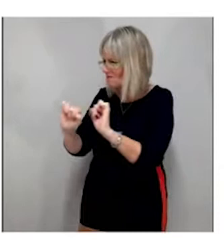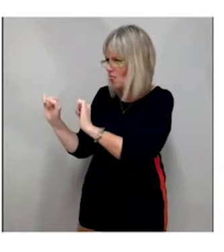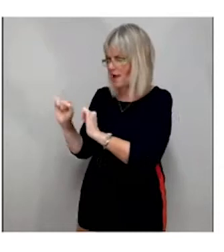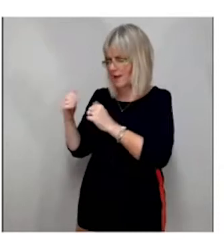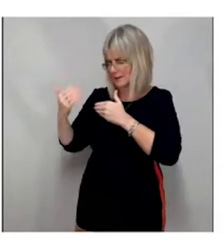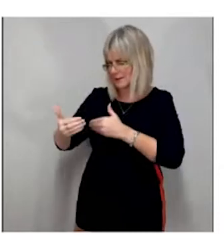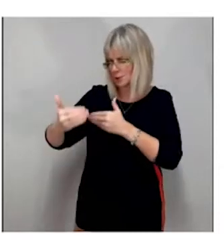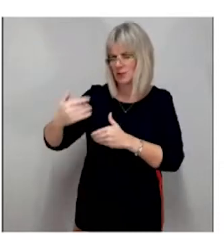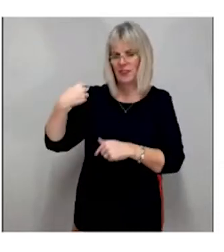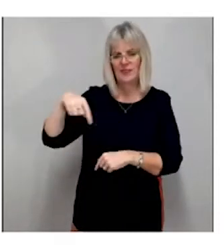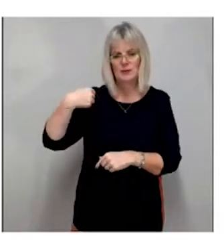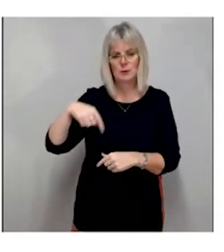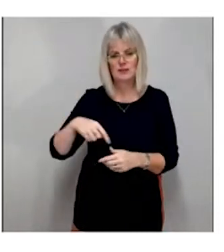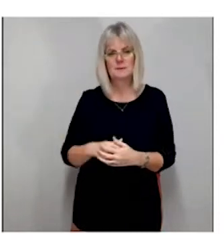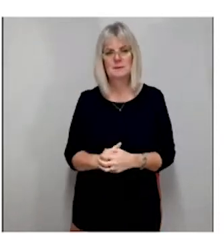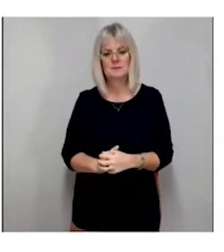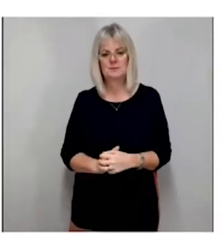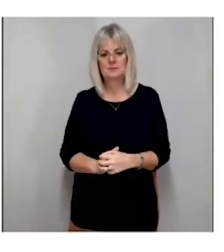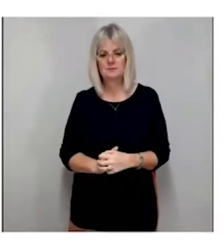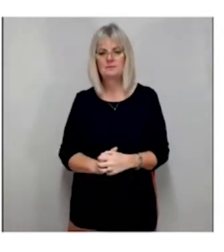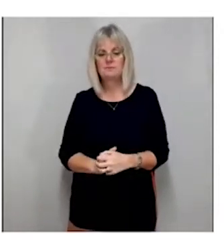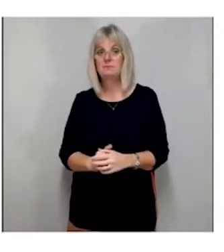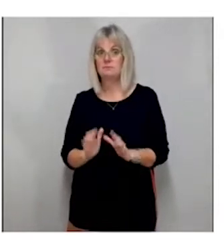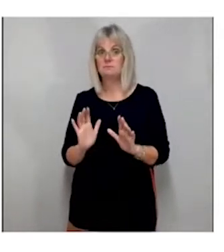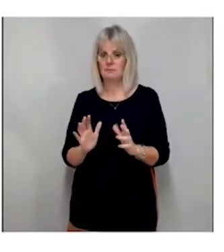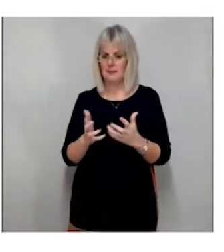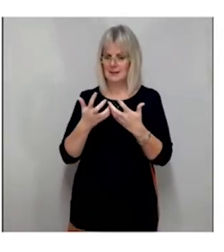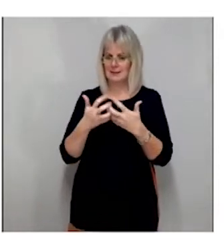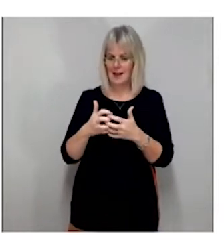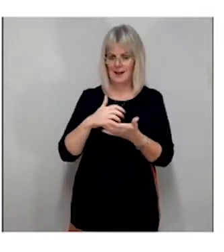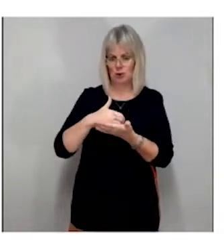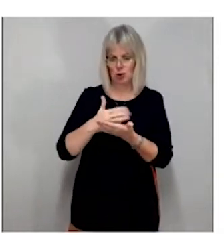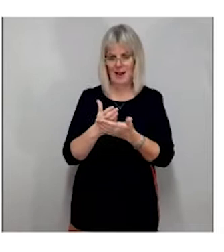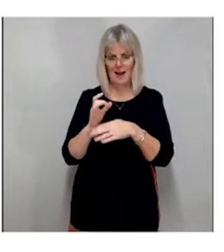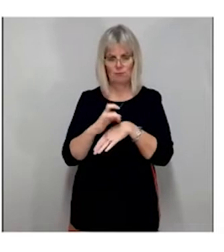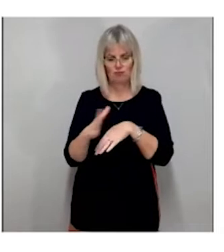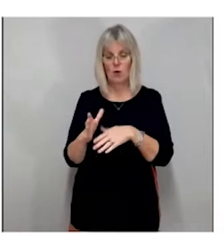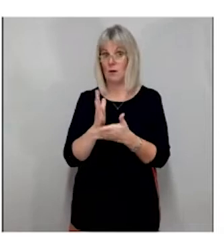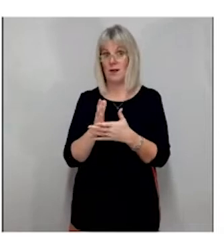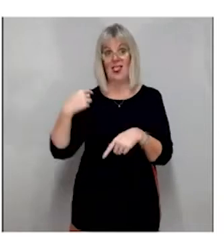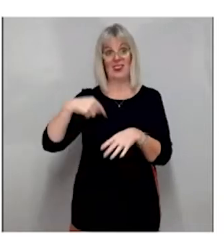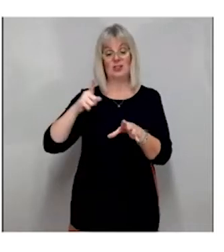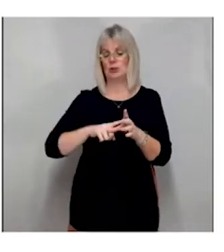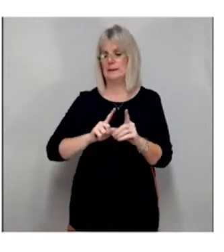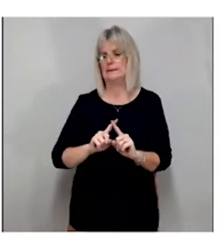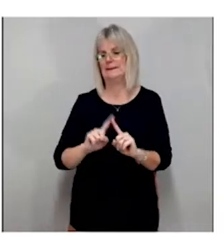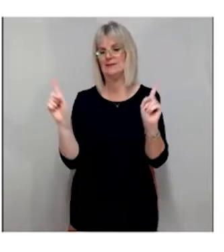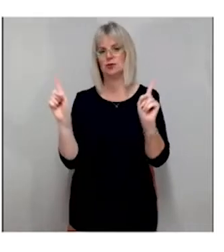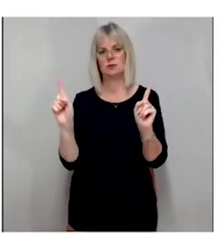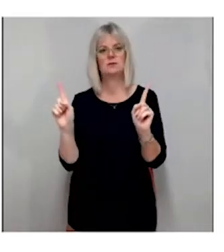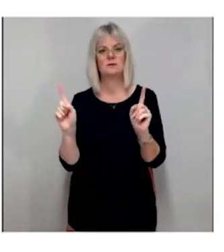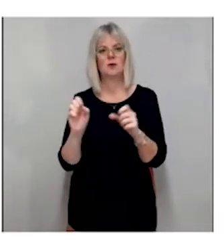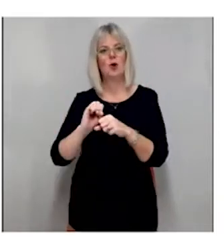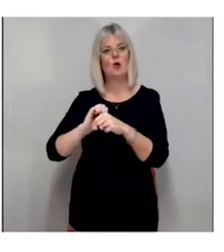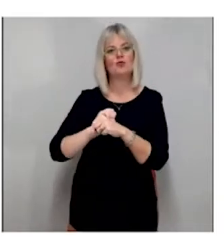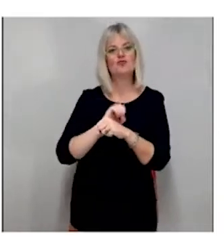Yep, TechShare Pro is different this year. COVID-19 has changed our world, the way we work,